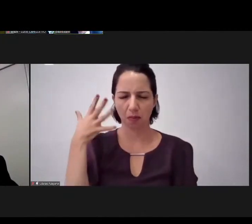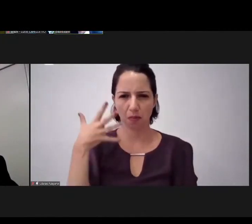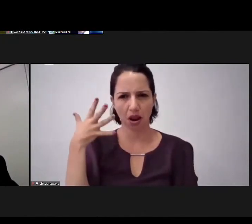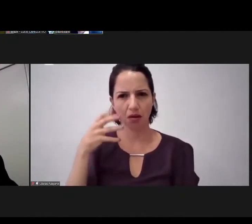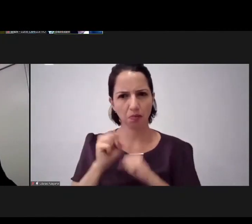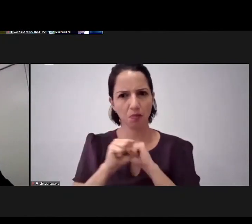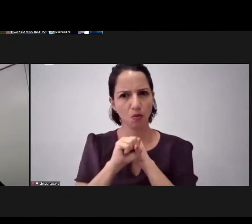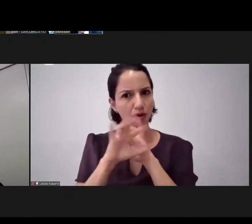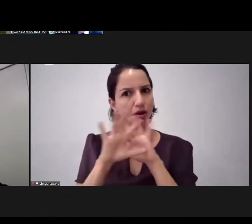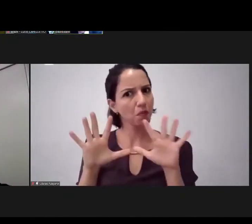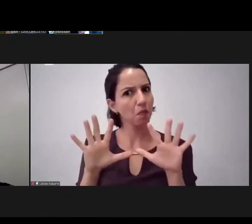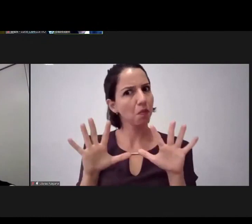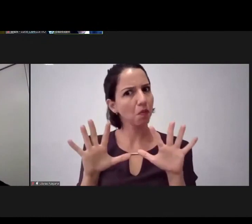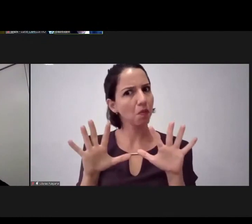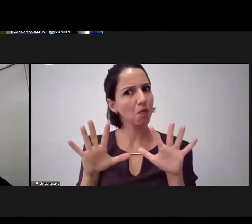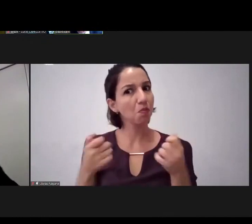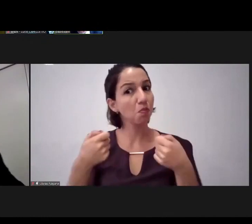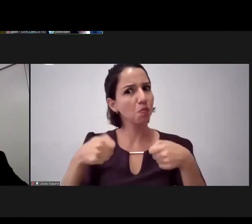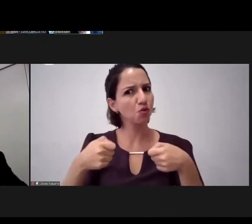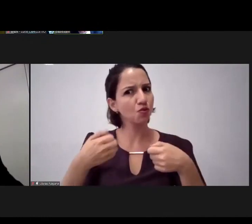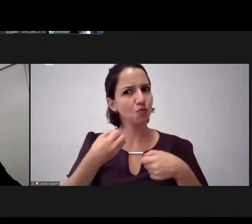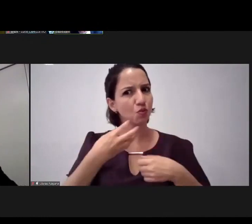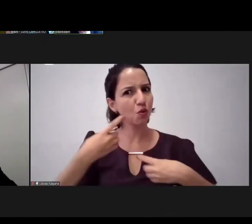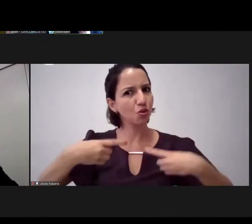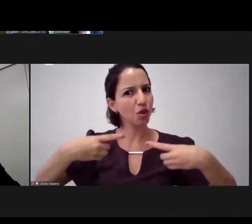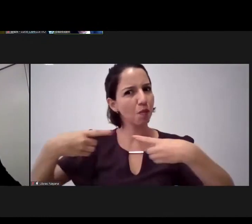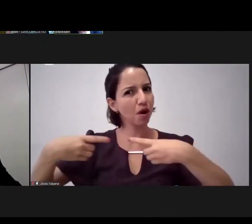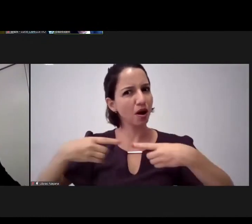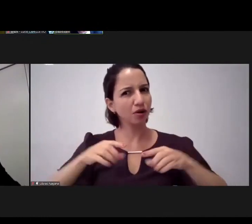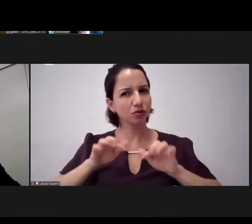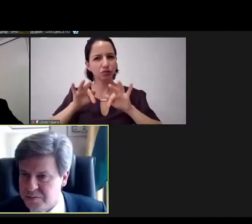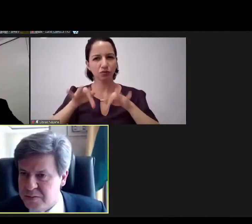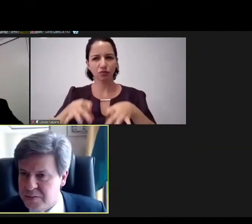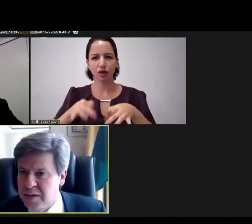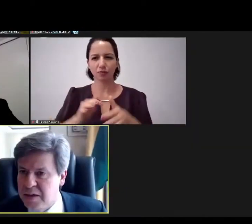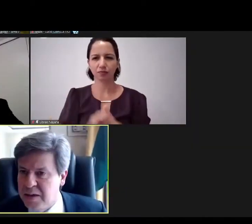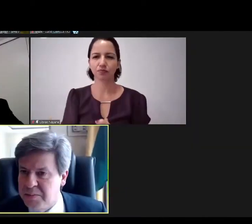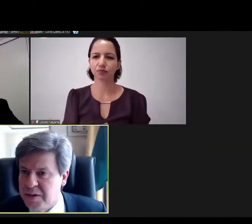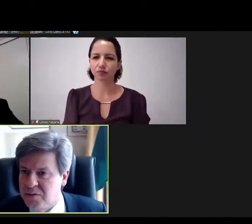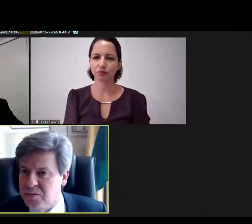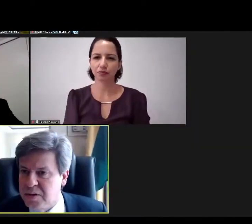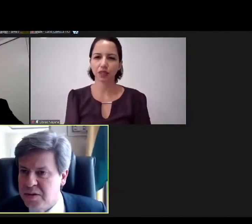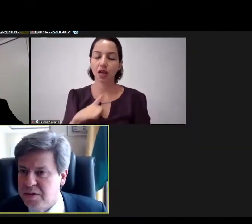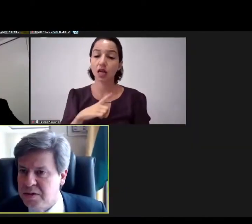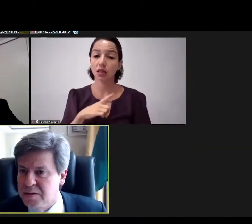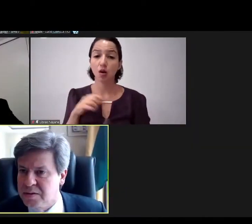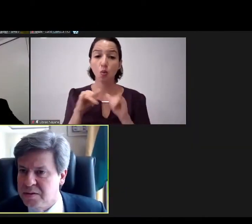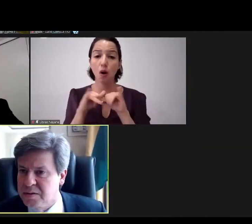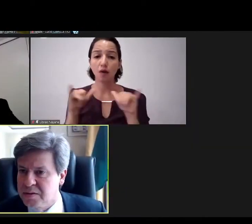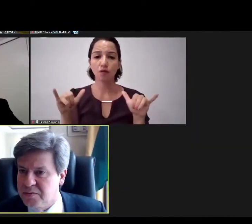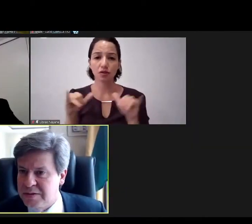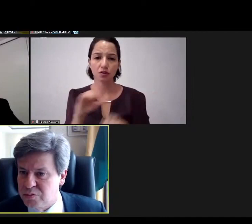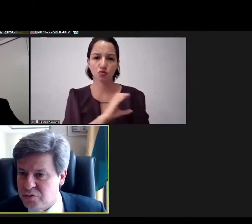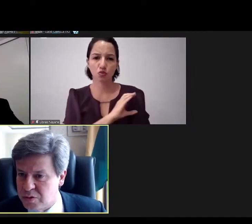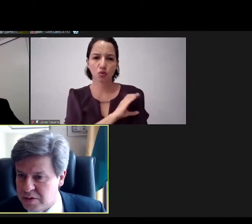Your presentation was very clear for us. There is a